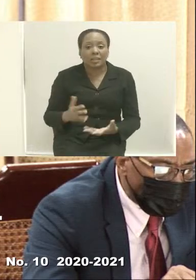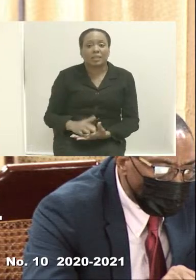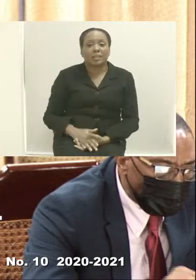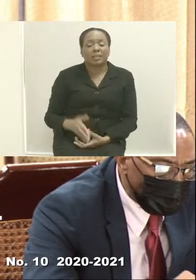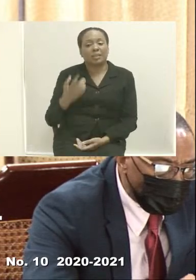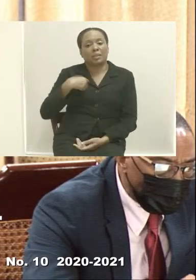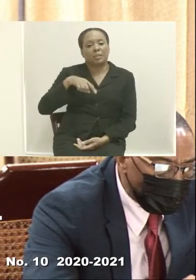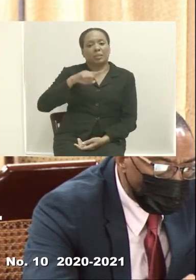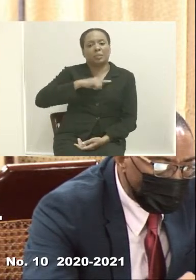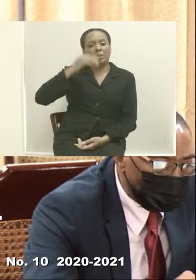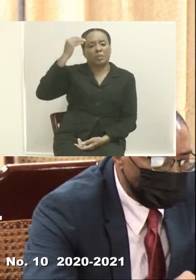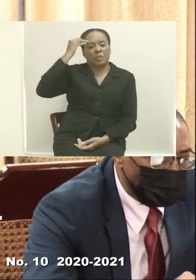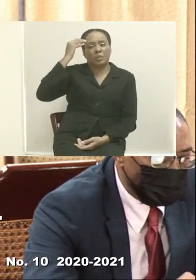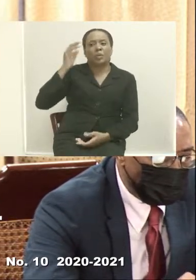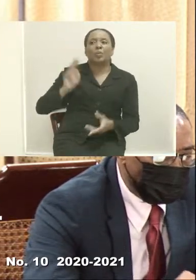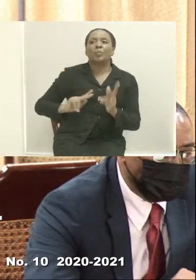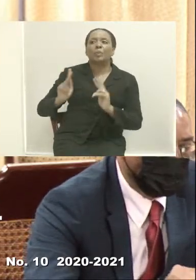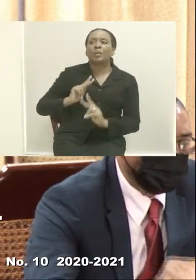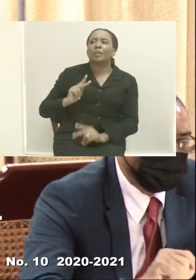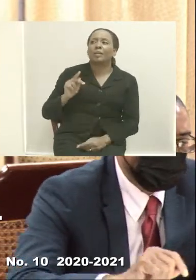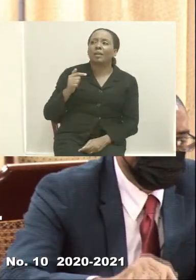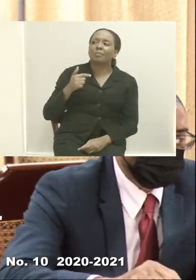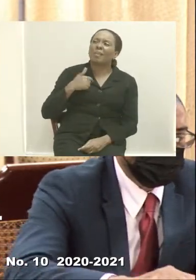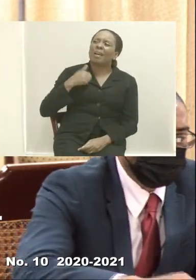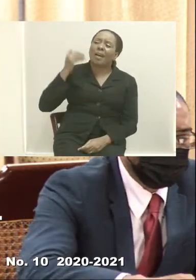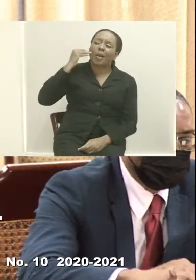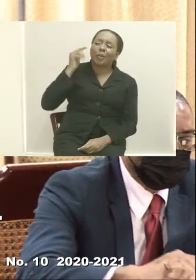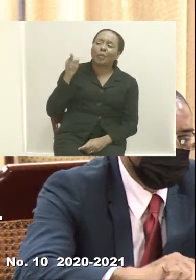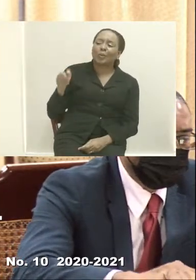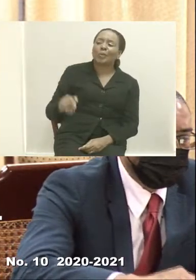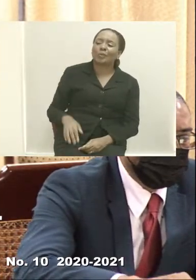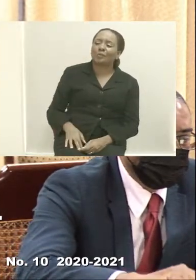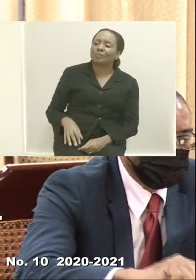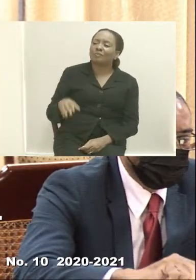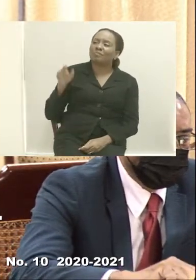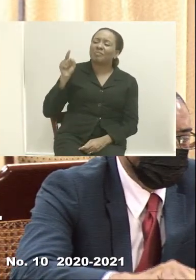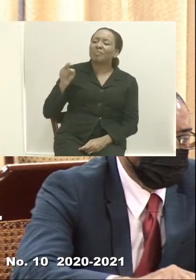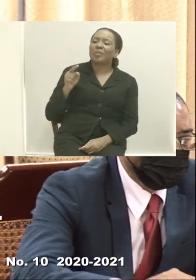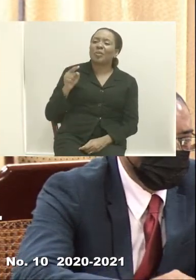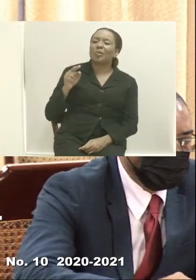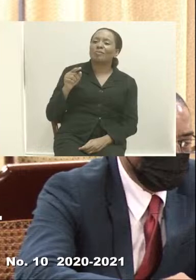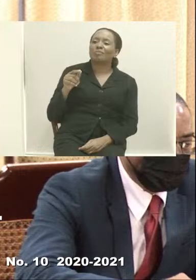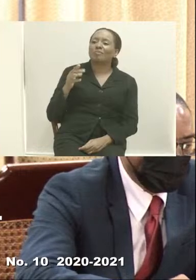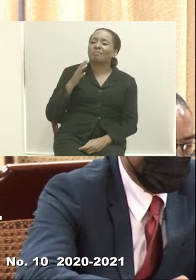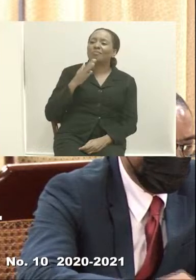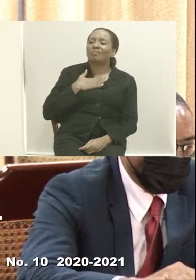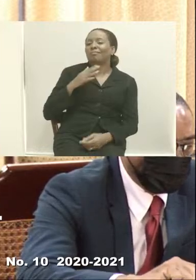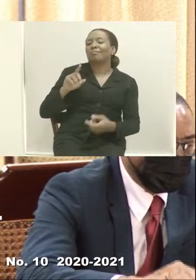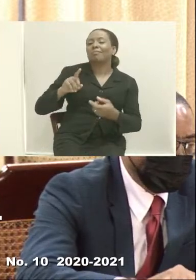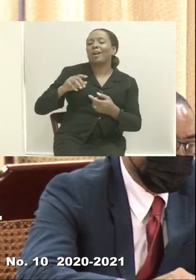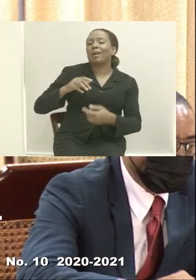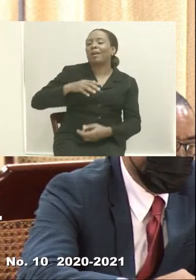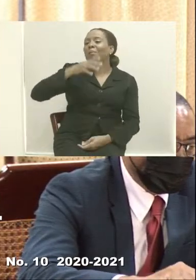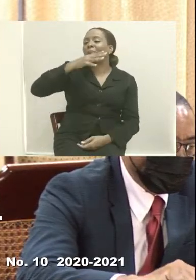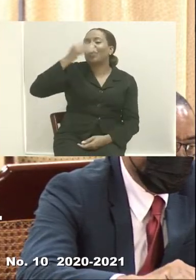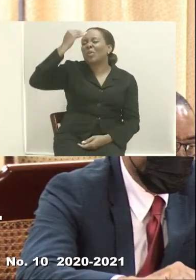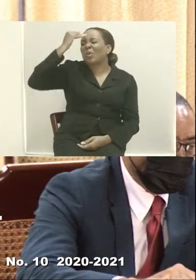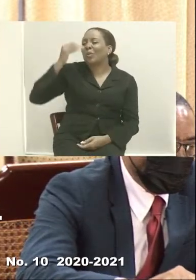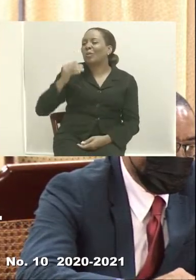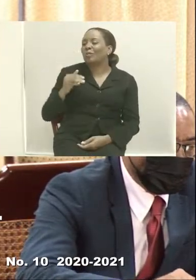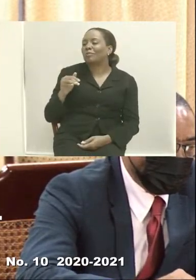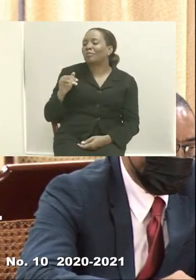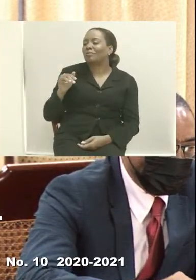people with connections to the political class, a phrase which I don't like, people with connections to the various administrations over